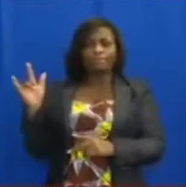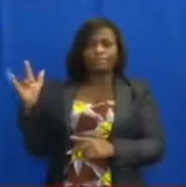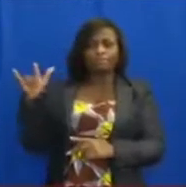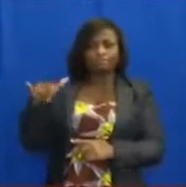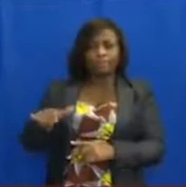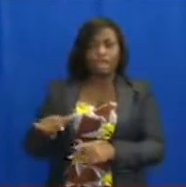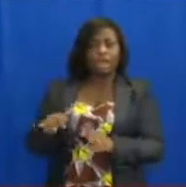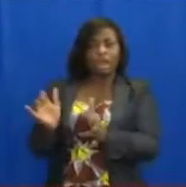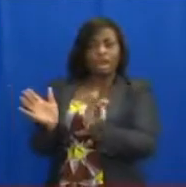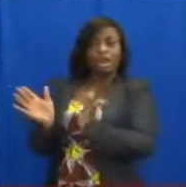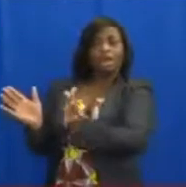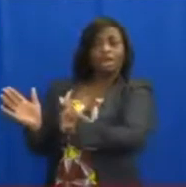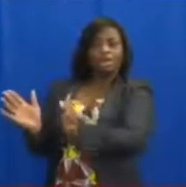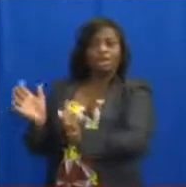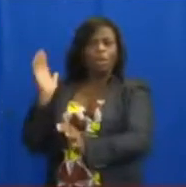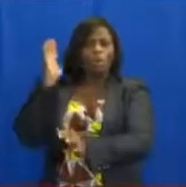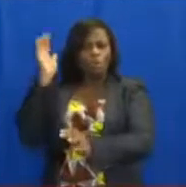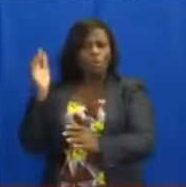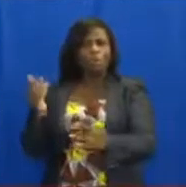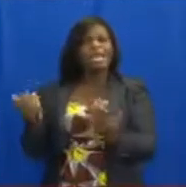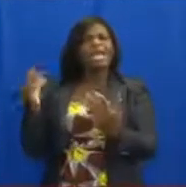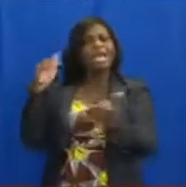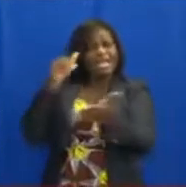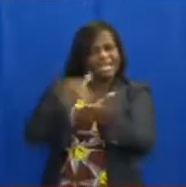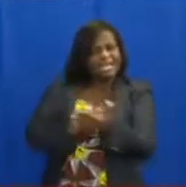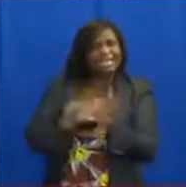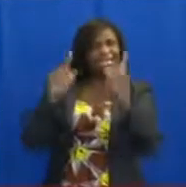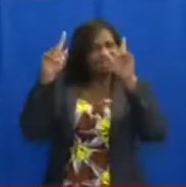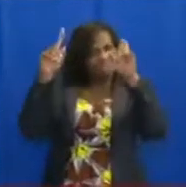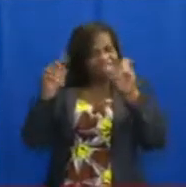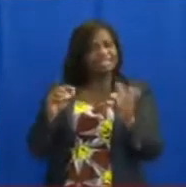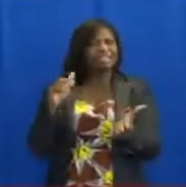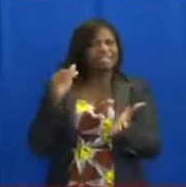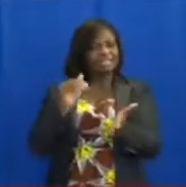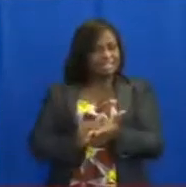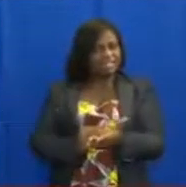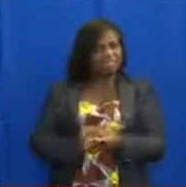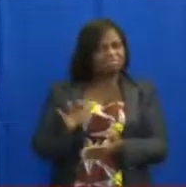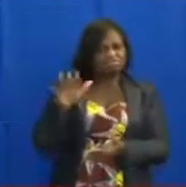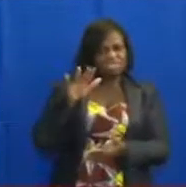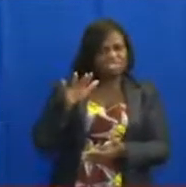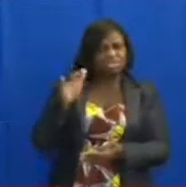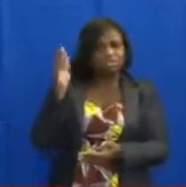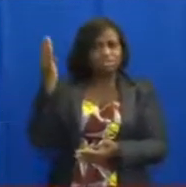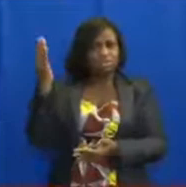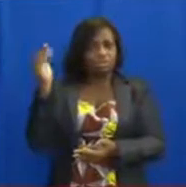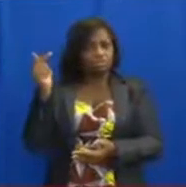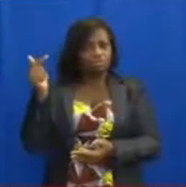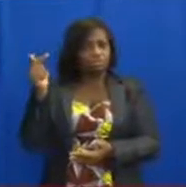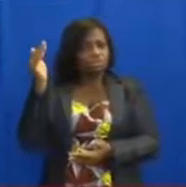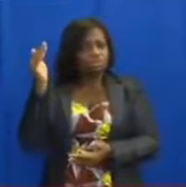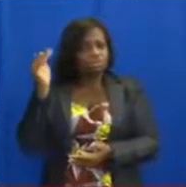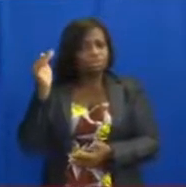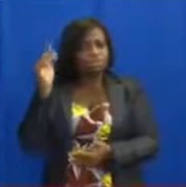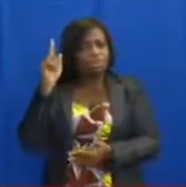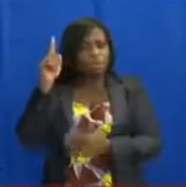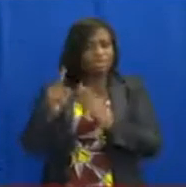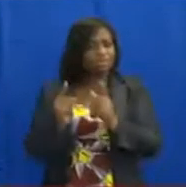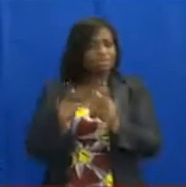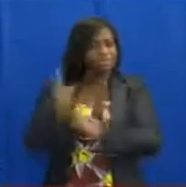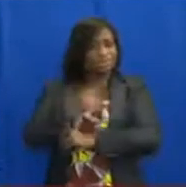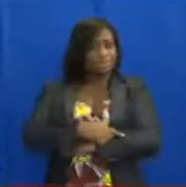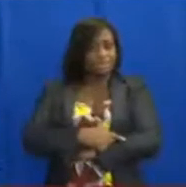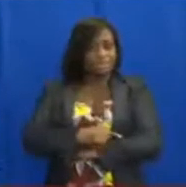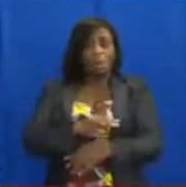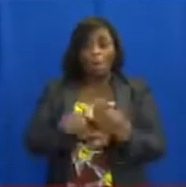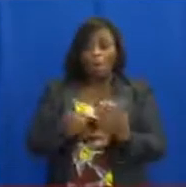are in isolation will undergo a repeat COVID-19 test within 24 hours of arrival, with the cost